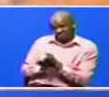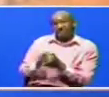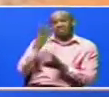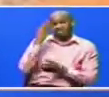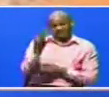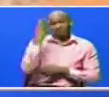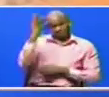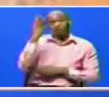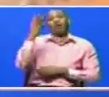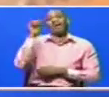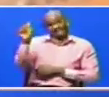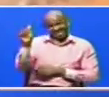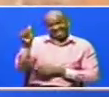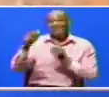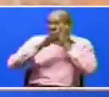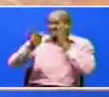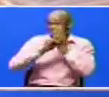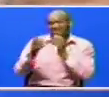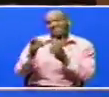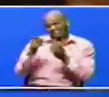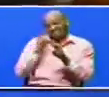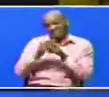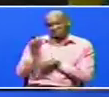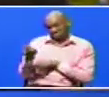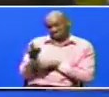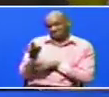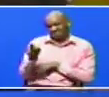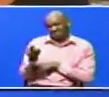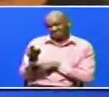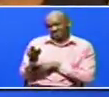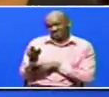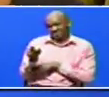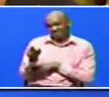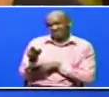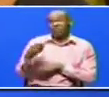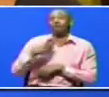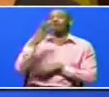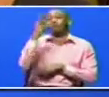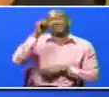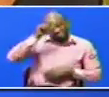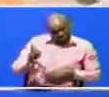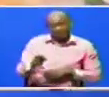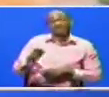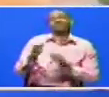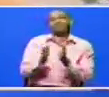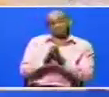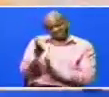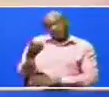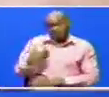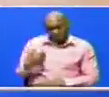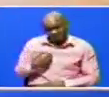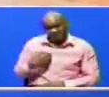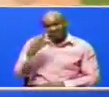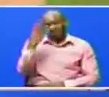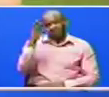The 34As, yeah, this is 34As. So we have the over 40,000 34As, mm-hmm. and we